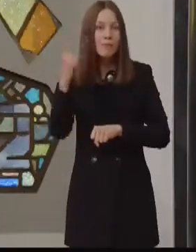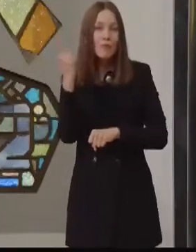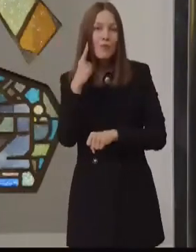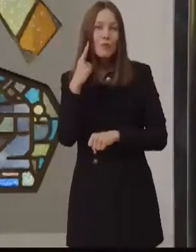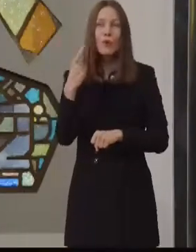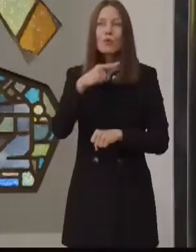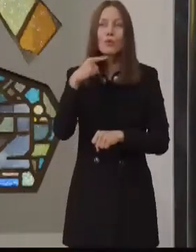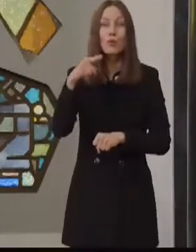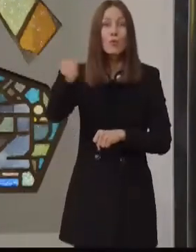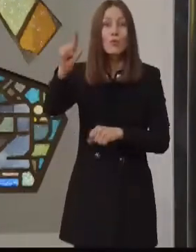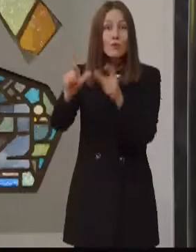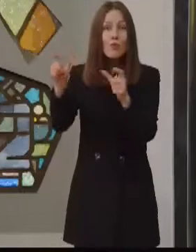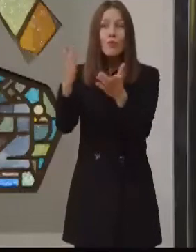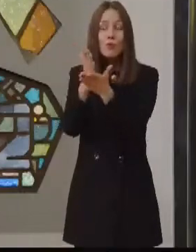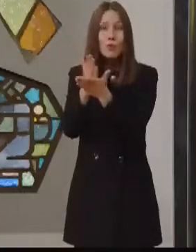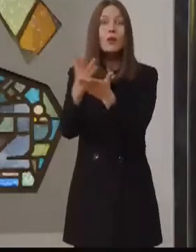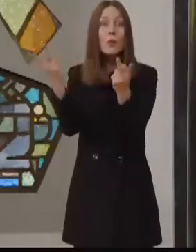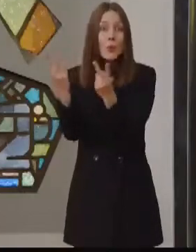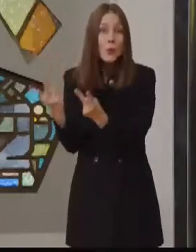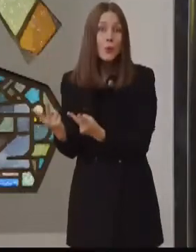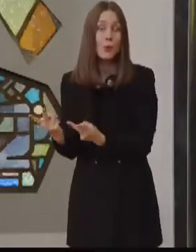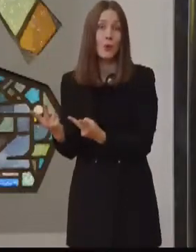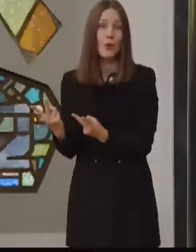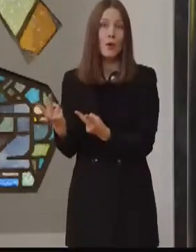alternatives, especially when we hear that there's a need.